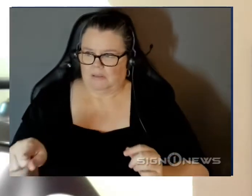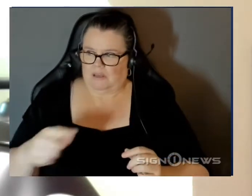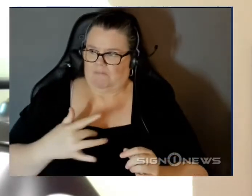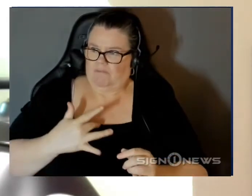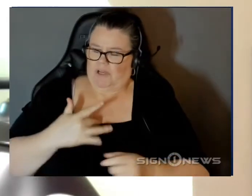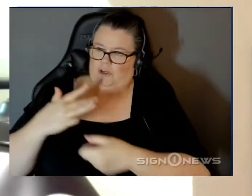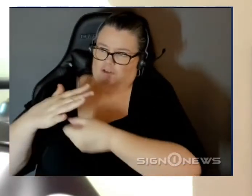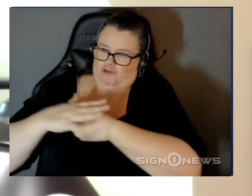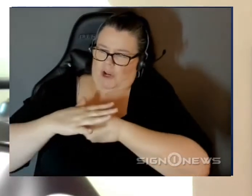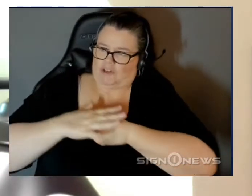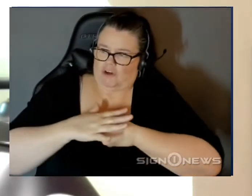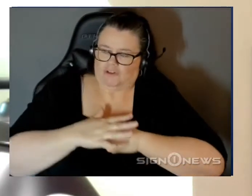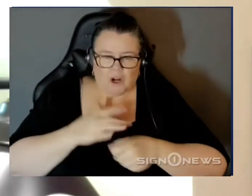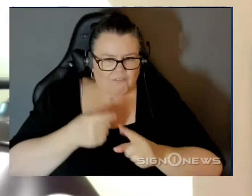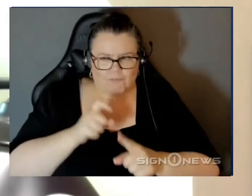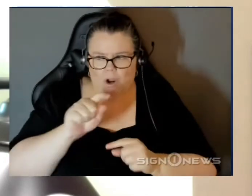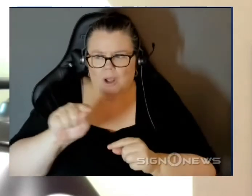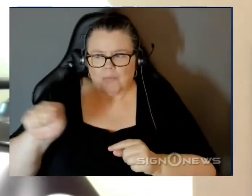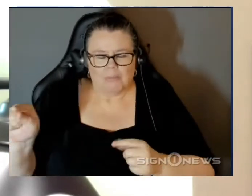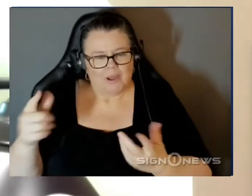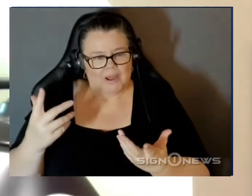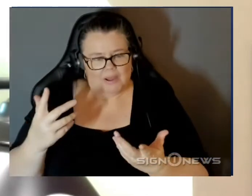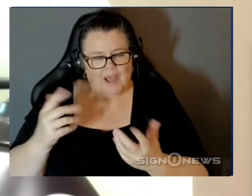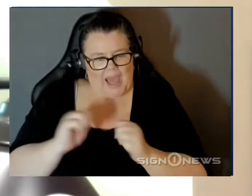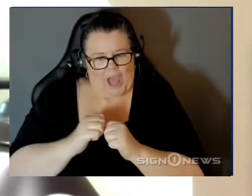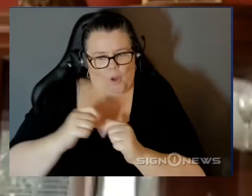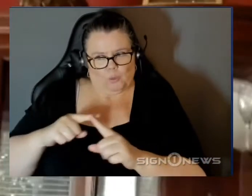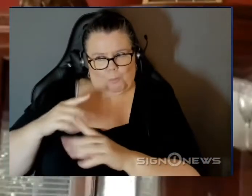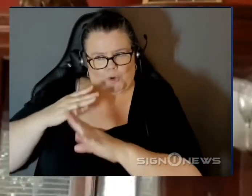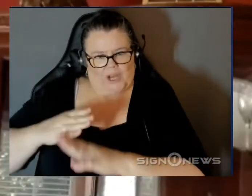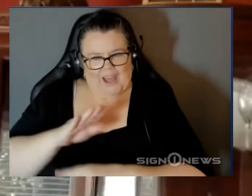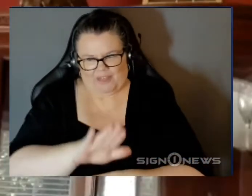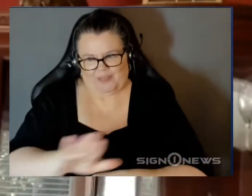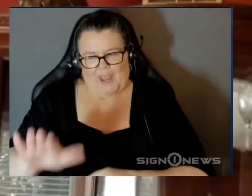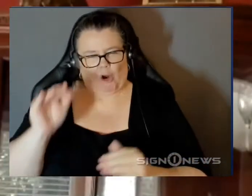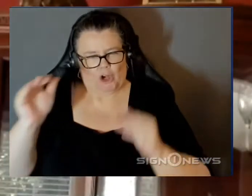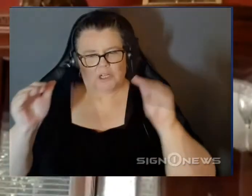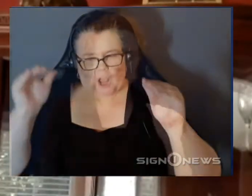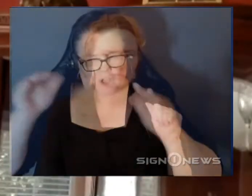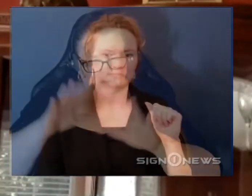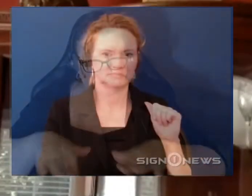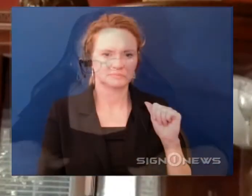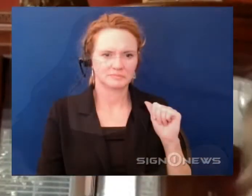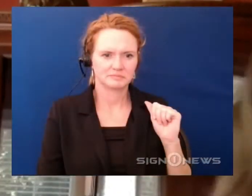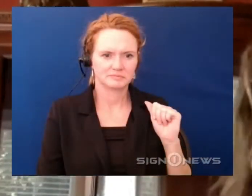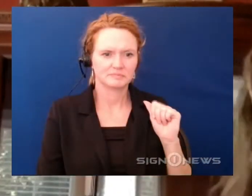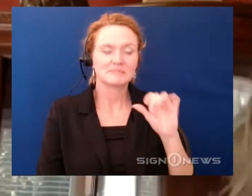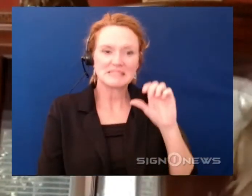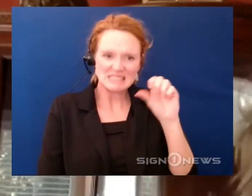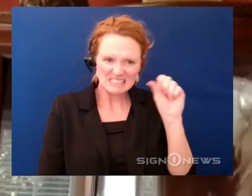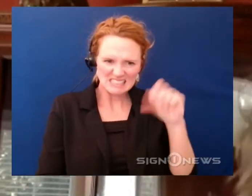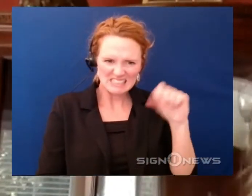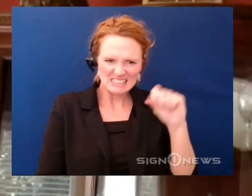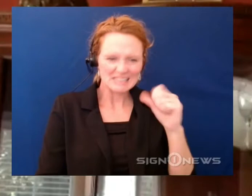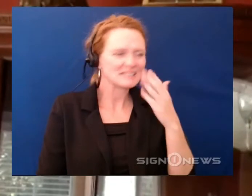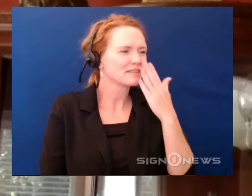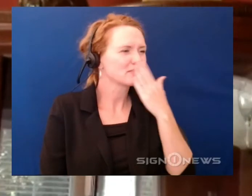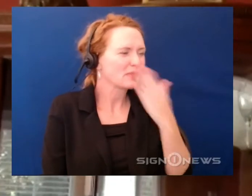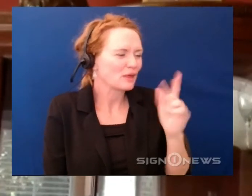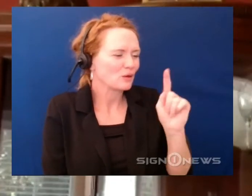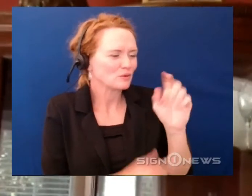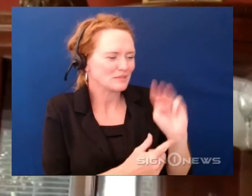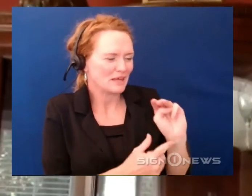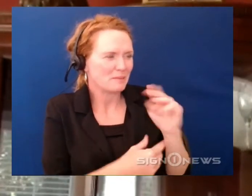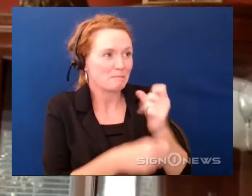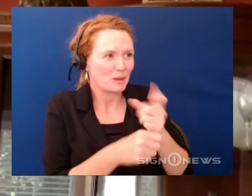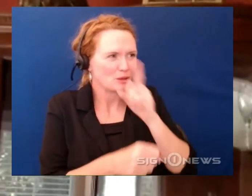to protect their adult children. All right, so yeah, certainly I can talk about that. And thanks, Tim, for making